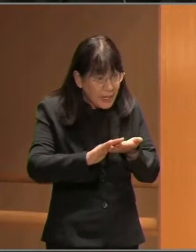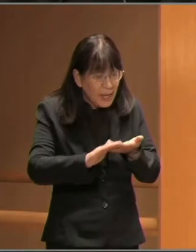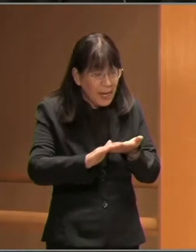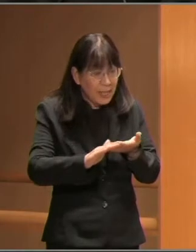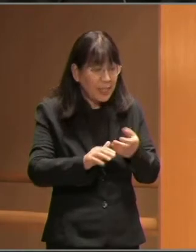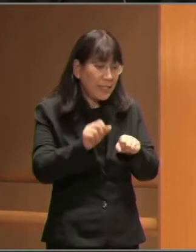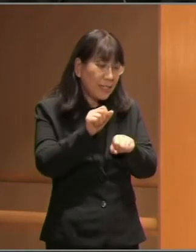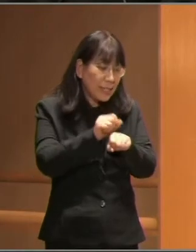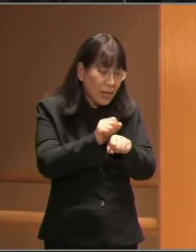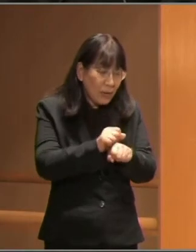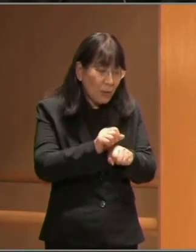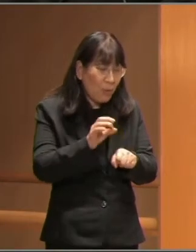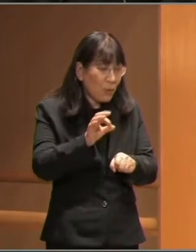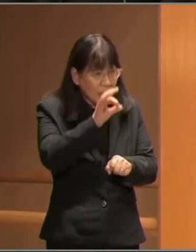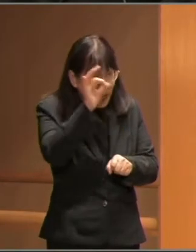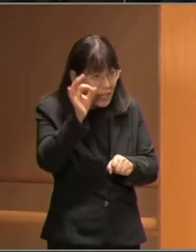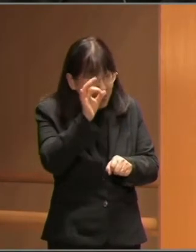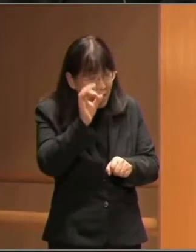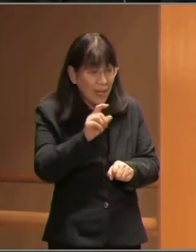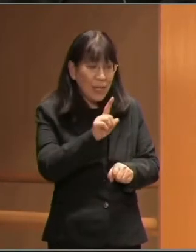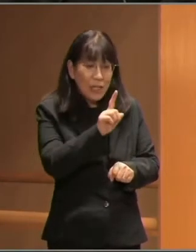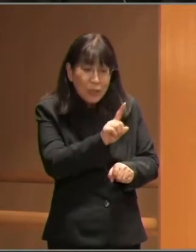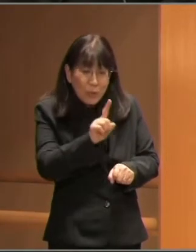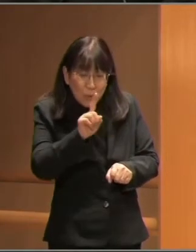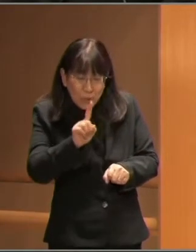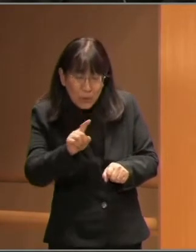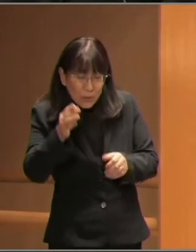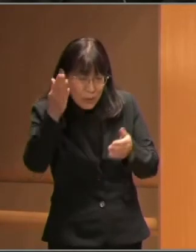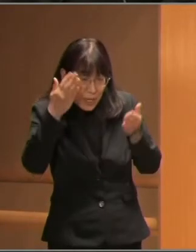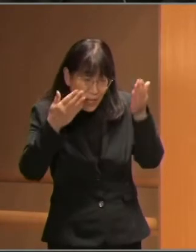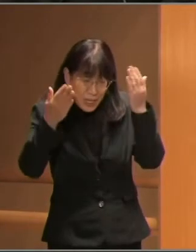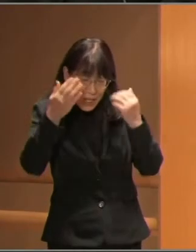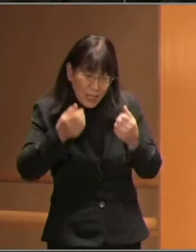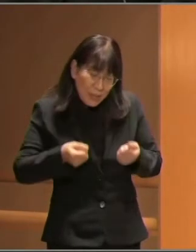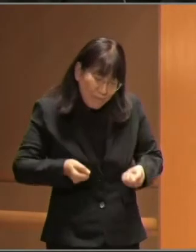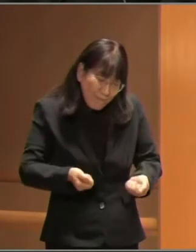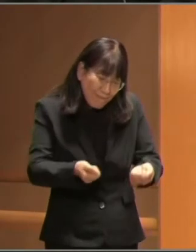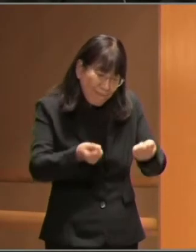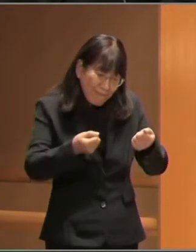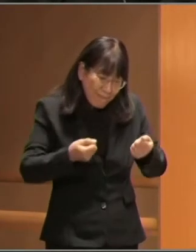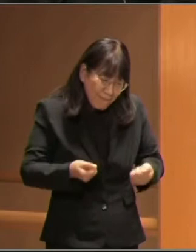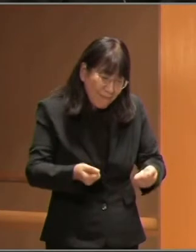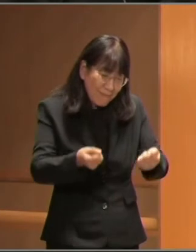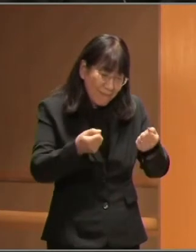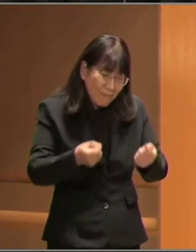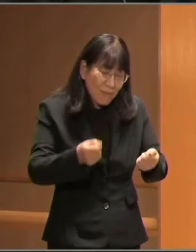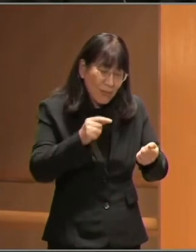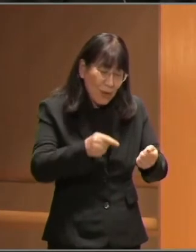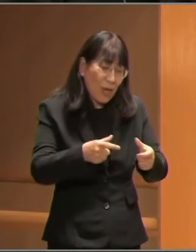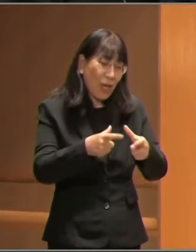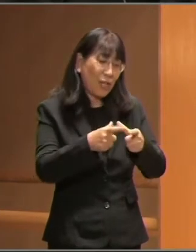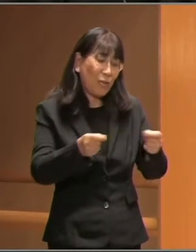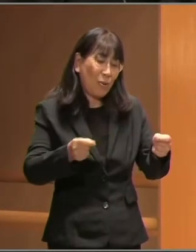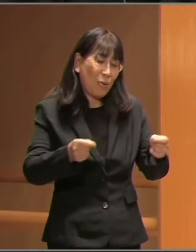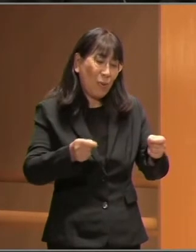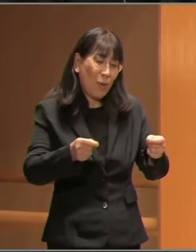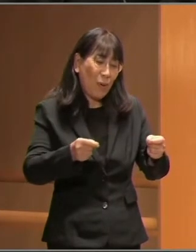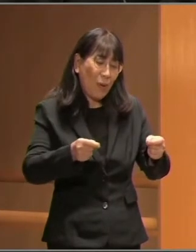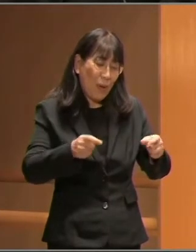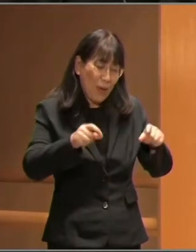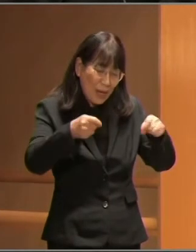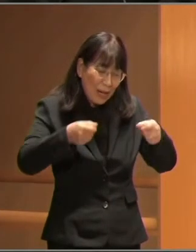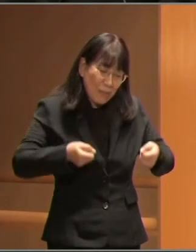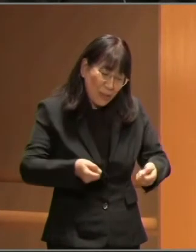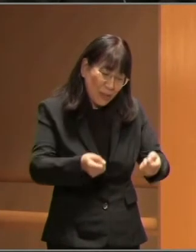And we cleanse and bleach the ingredients, and one by one we do the hand